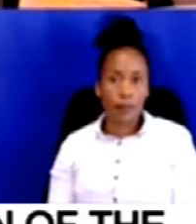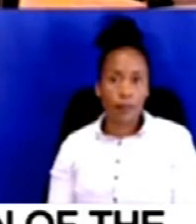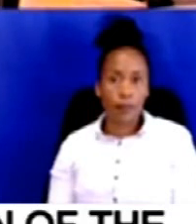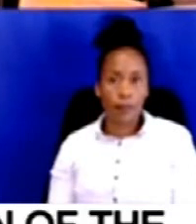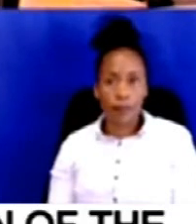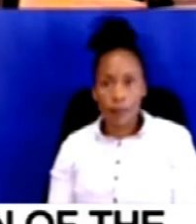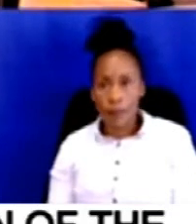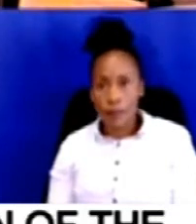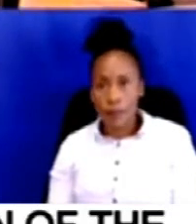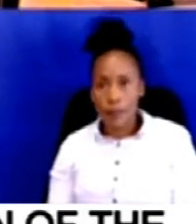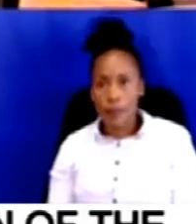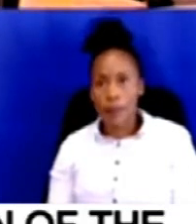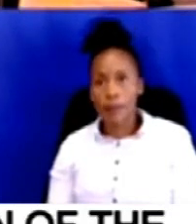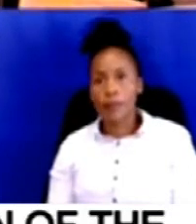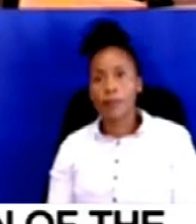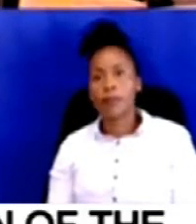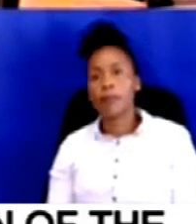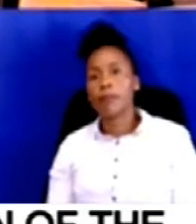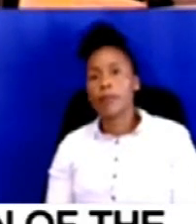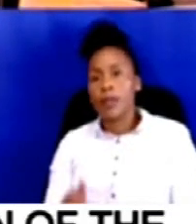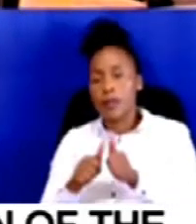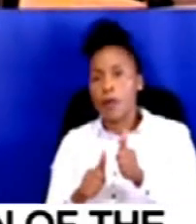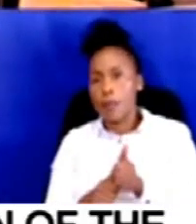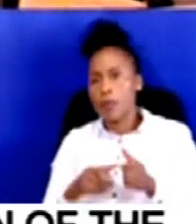Deputy Chair, I will take it on her behalf.